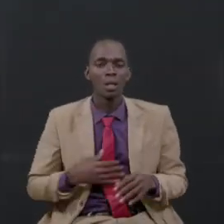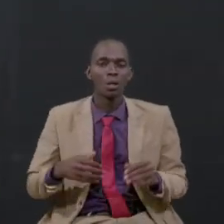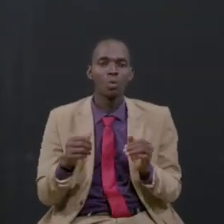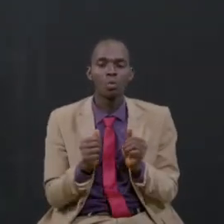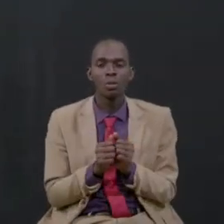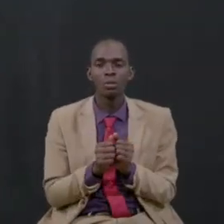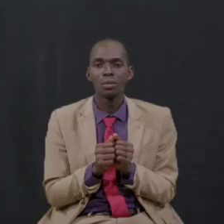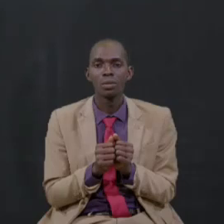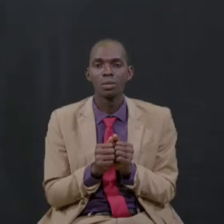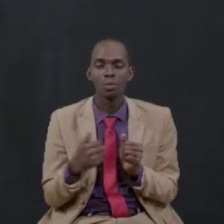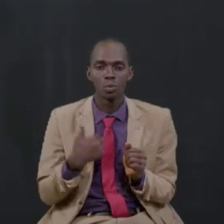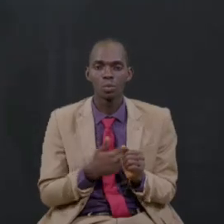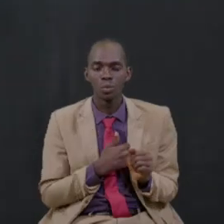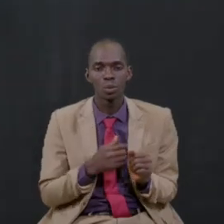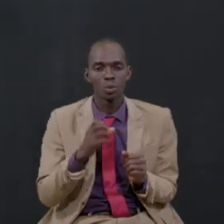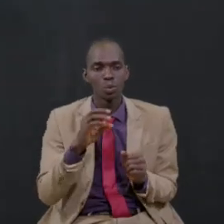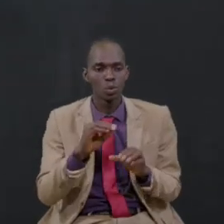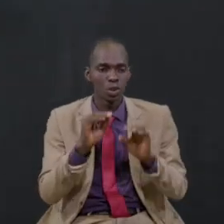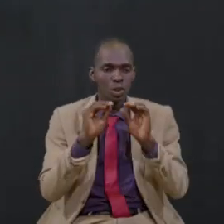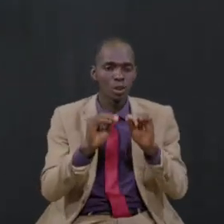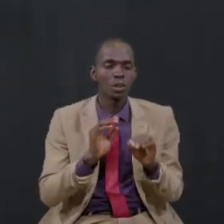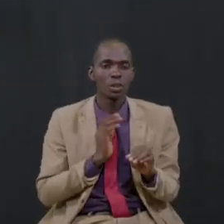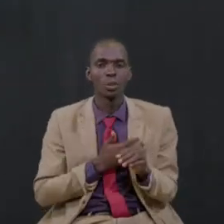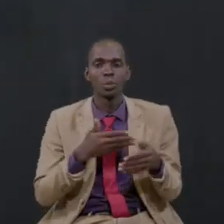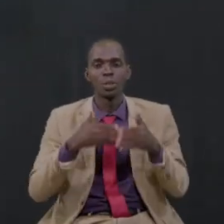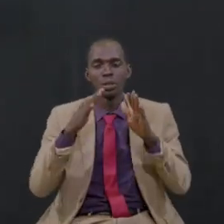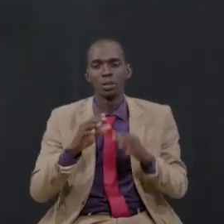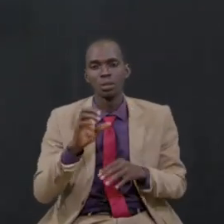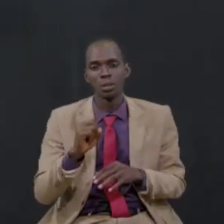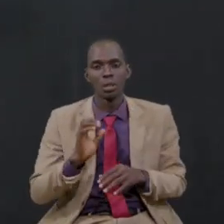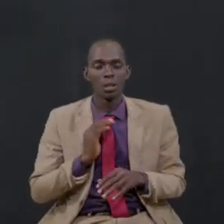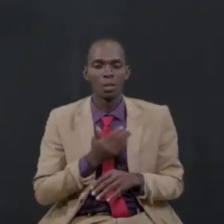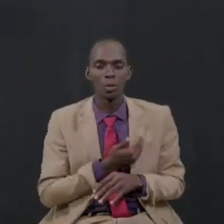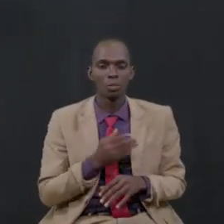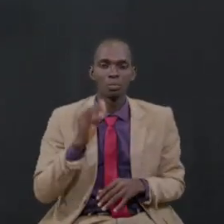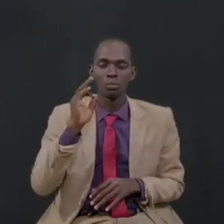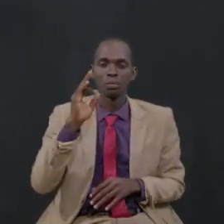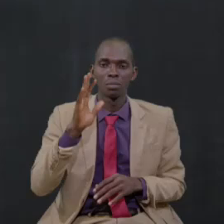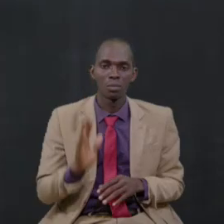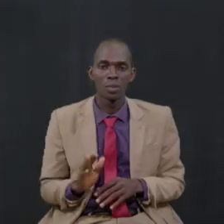leaders, our ministers, our pastors,